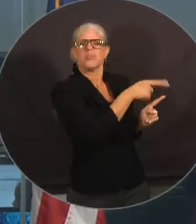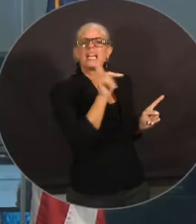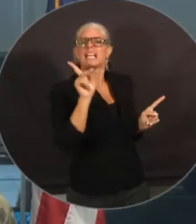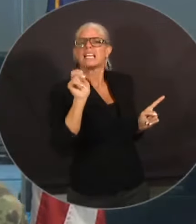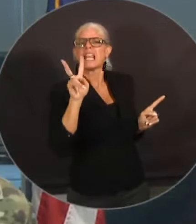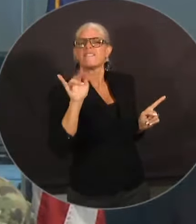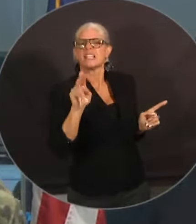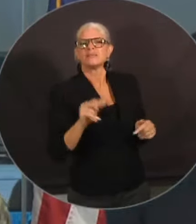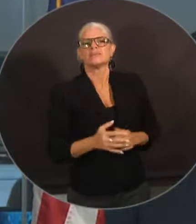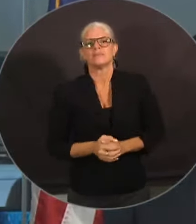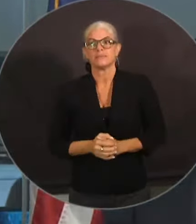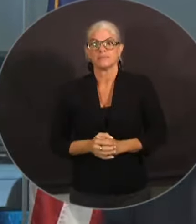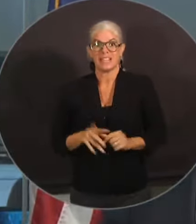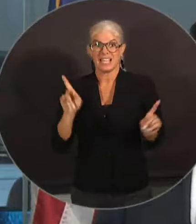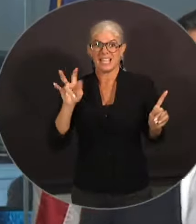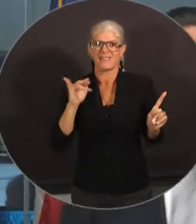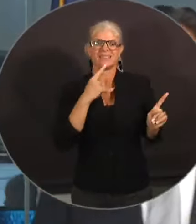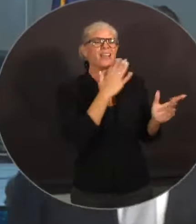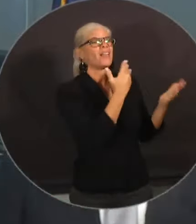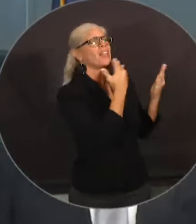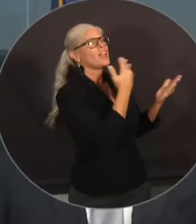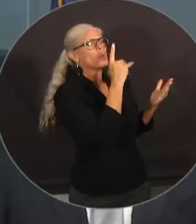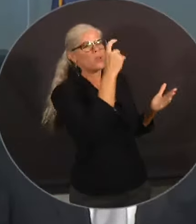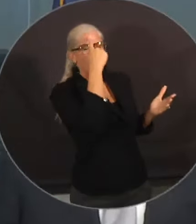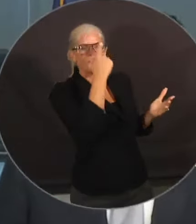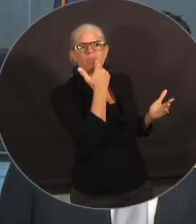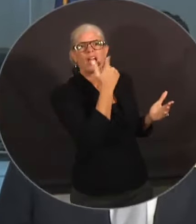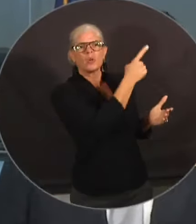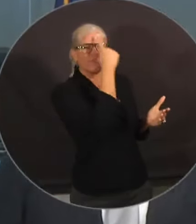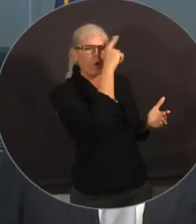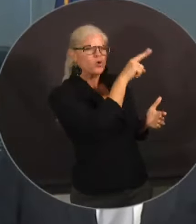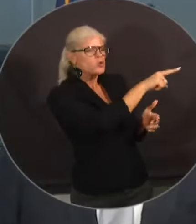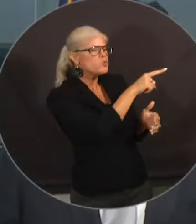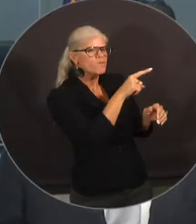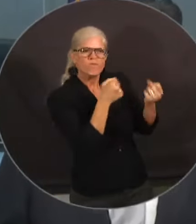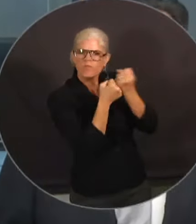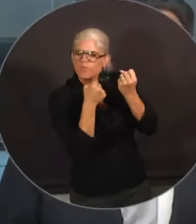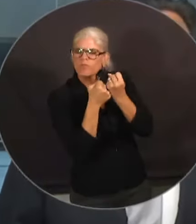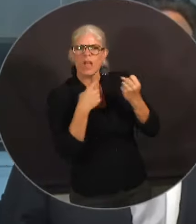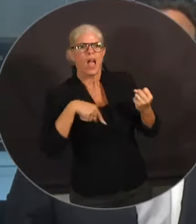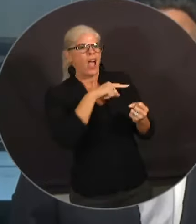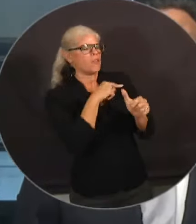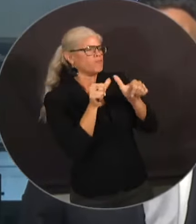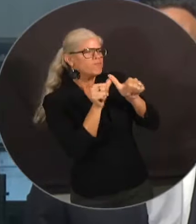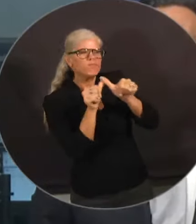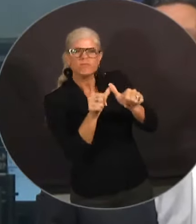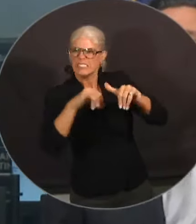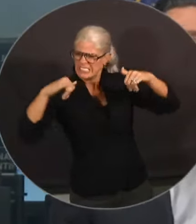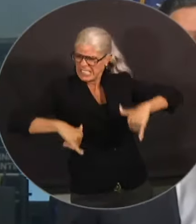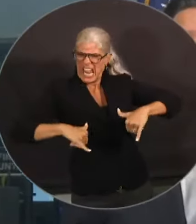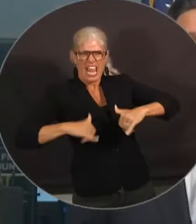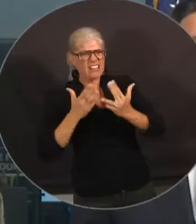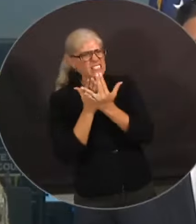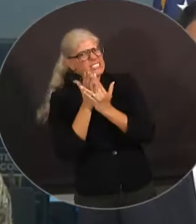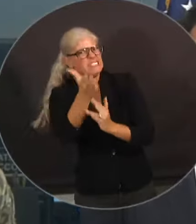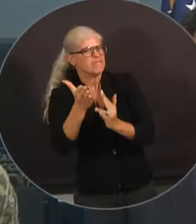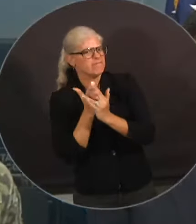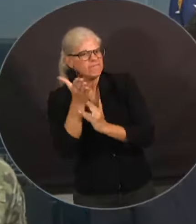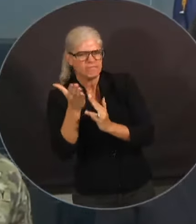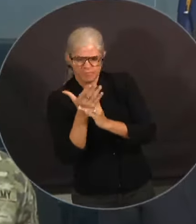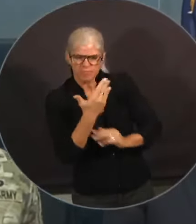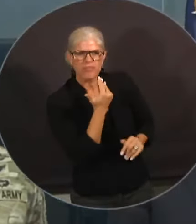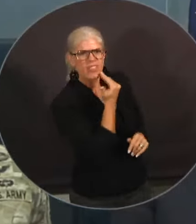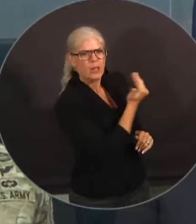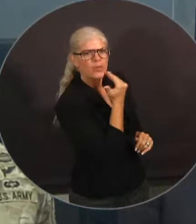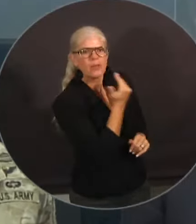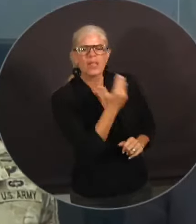Thank you so much, Governor. And again, thank you for being here early with us and staying with us throughout this this impact that's going to be happening over the next 24 to